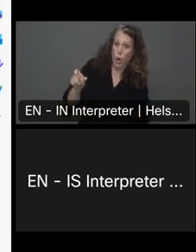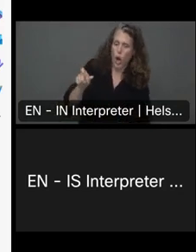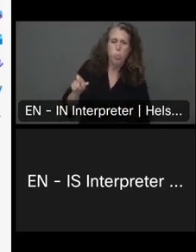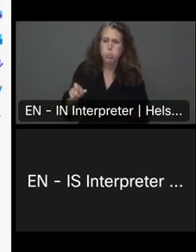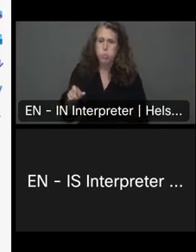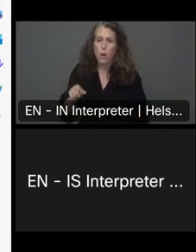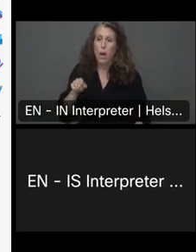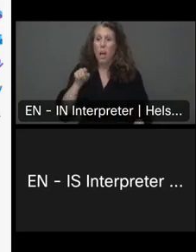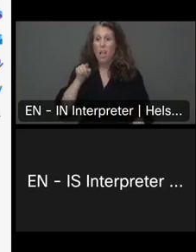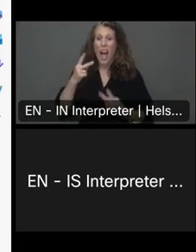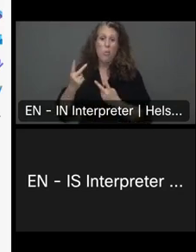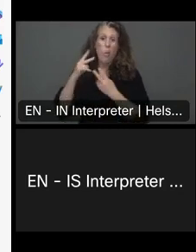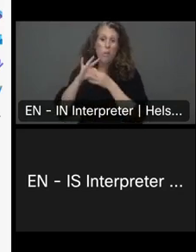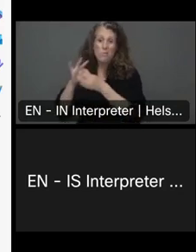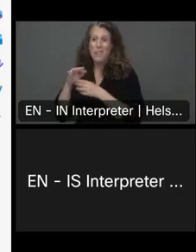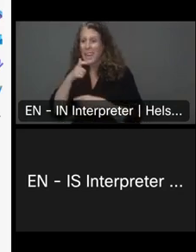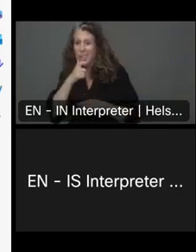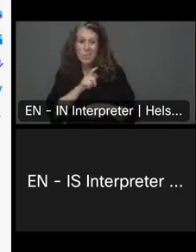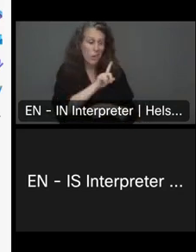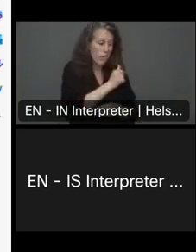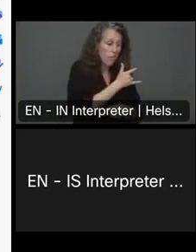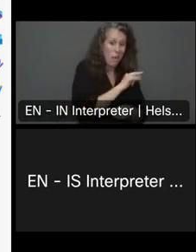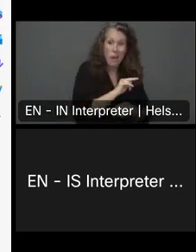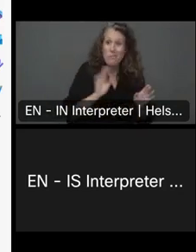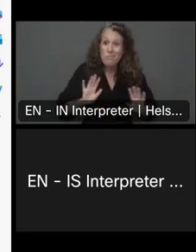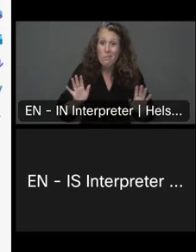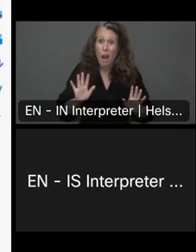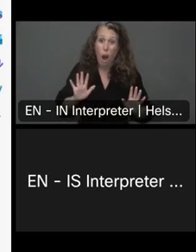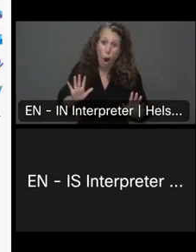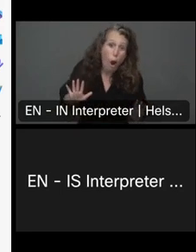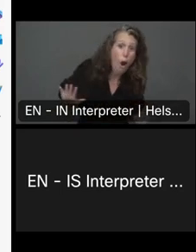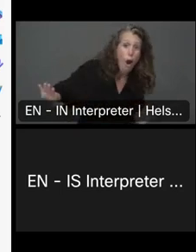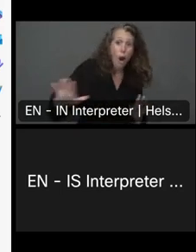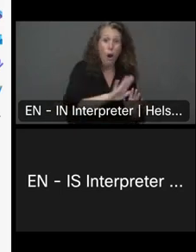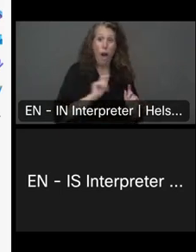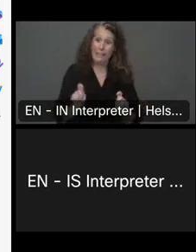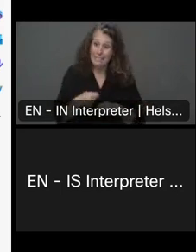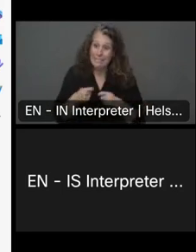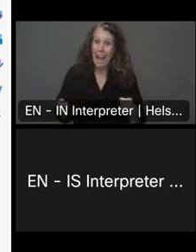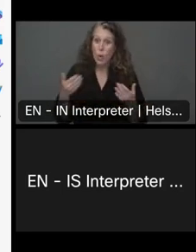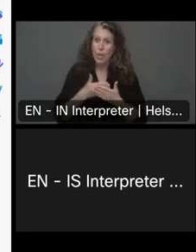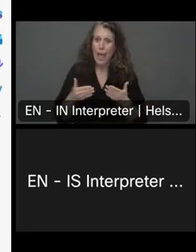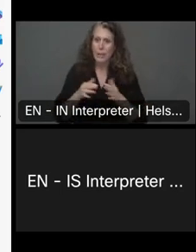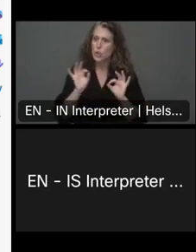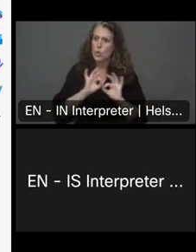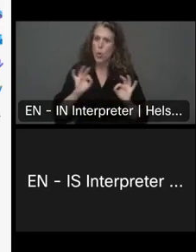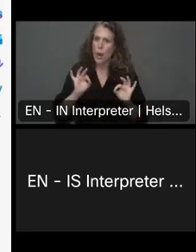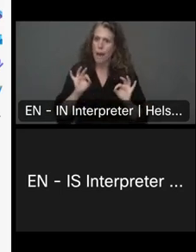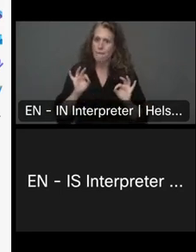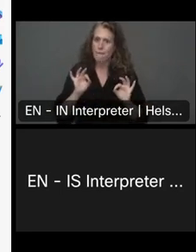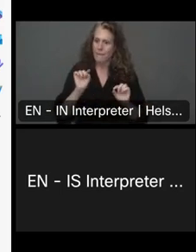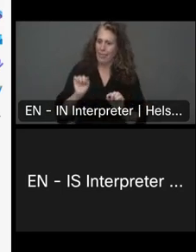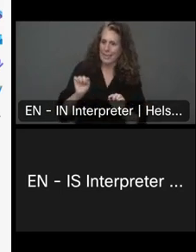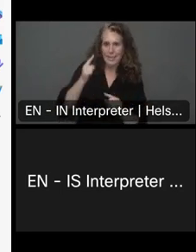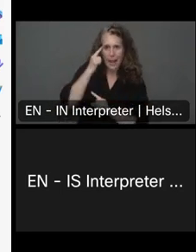about Latin as much as it's a fact about every language ever discovered, every natural language discovered in the world. So why